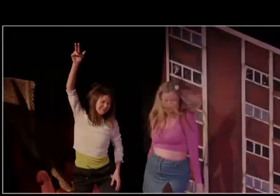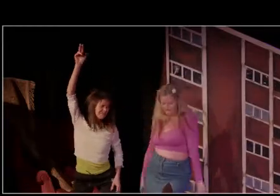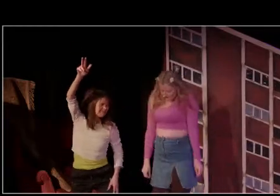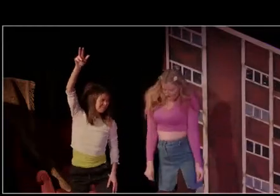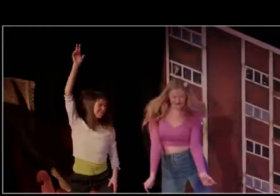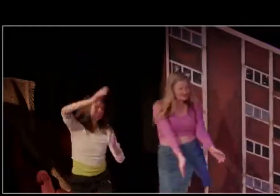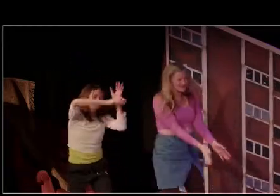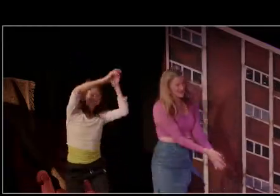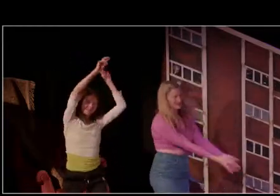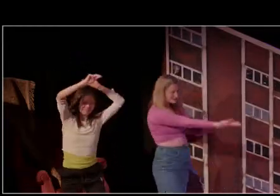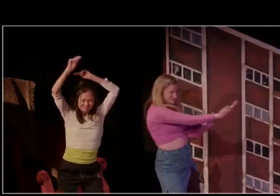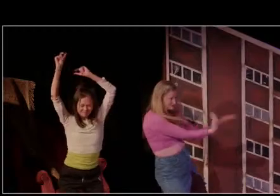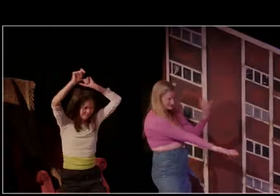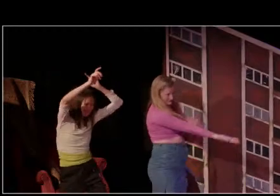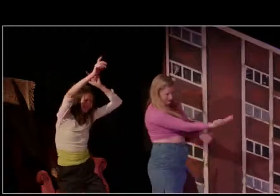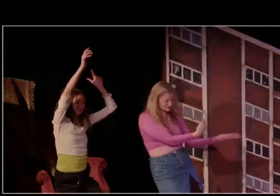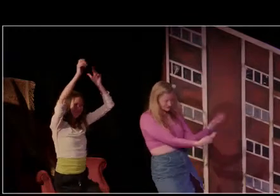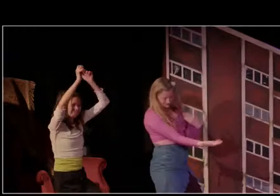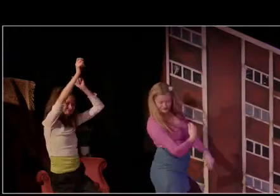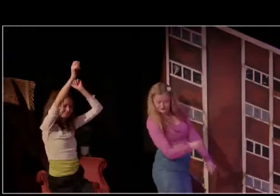1, 2, 3, go!